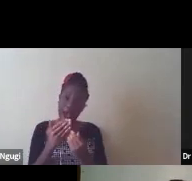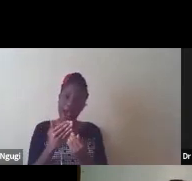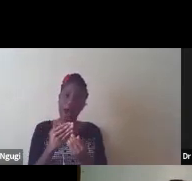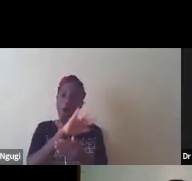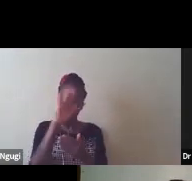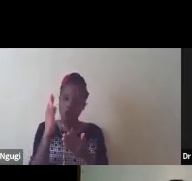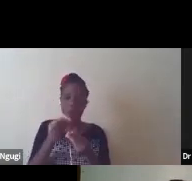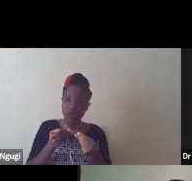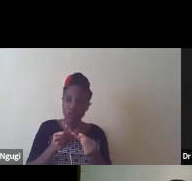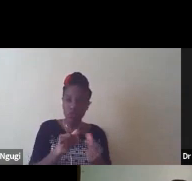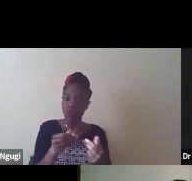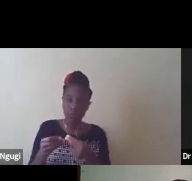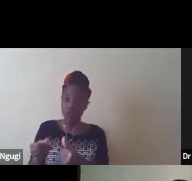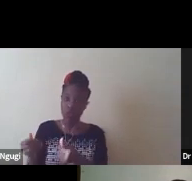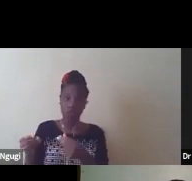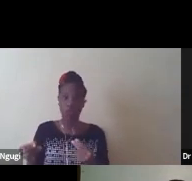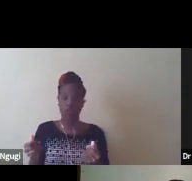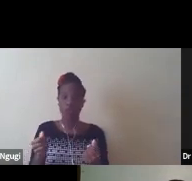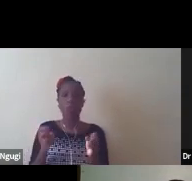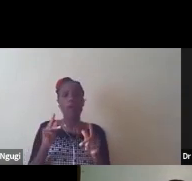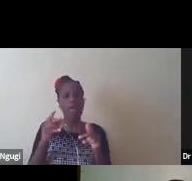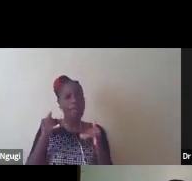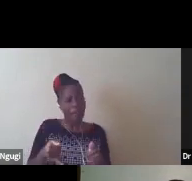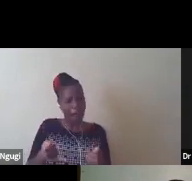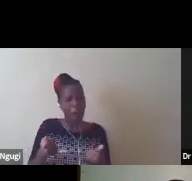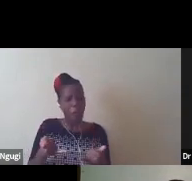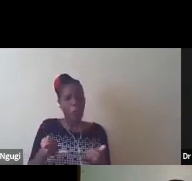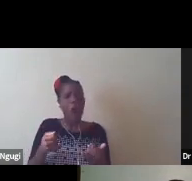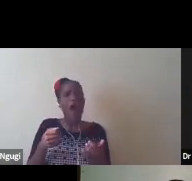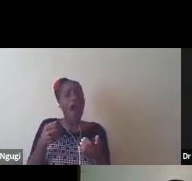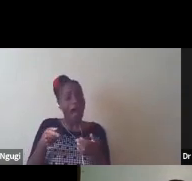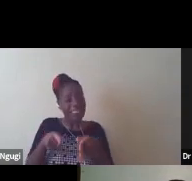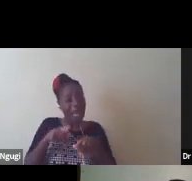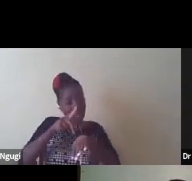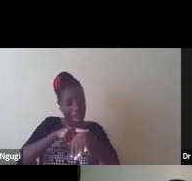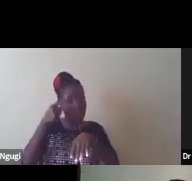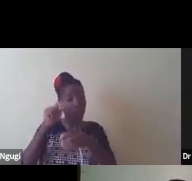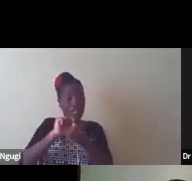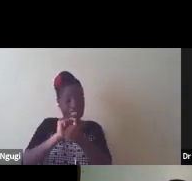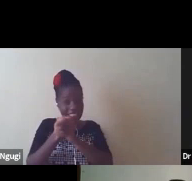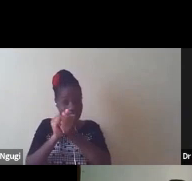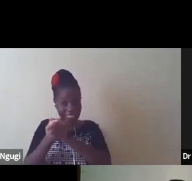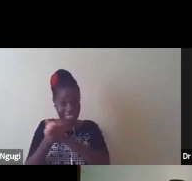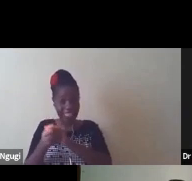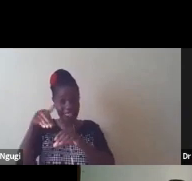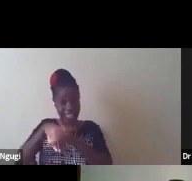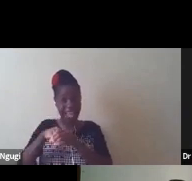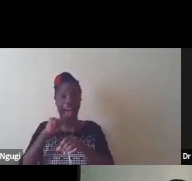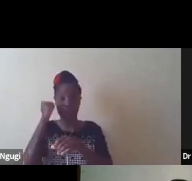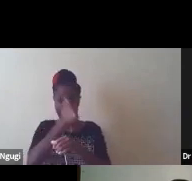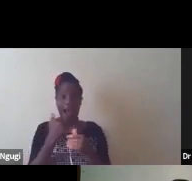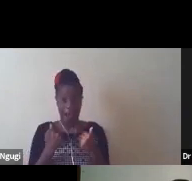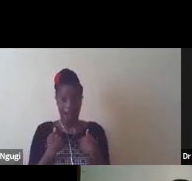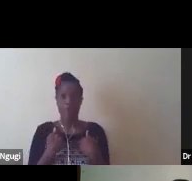of. I think we are in an era of reform in Africa. You have just heard from my colleagues from Ghana, they have done